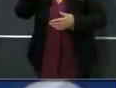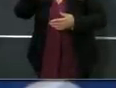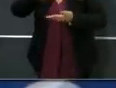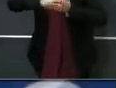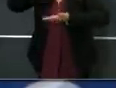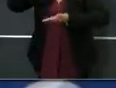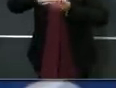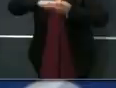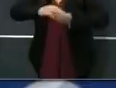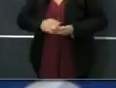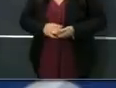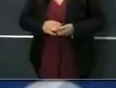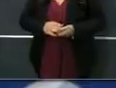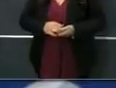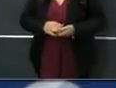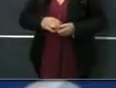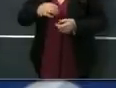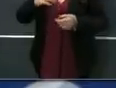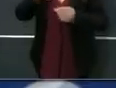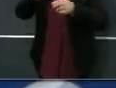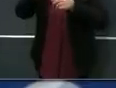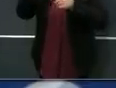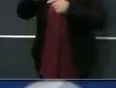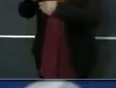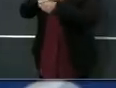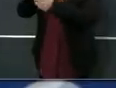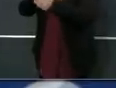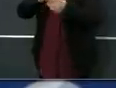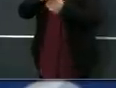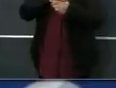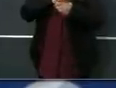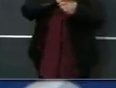they're being distributed from our regional centers into